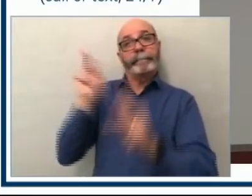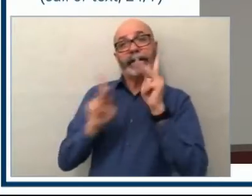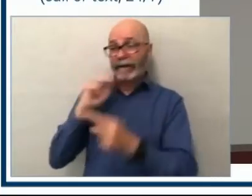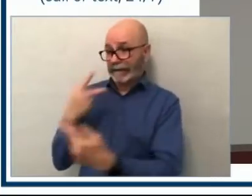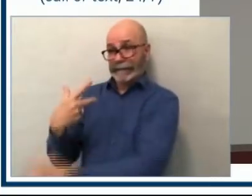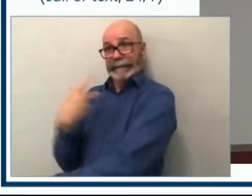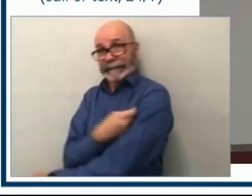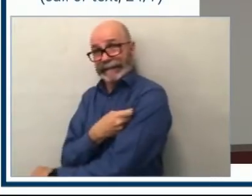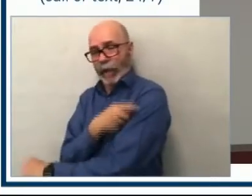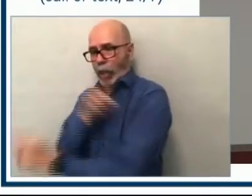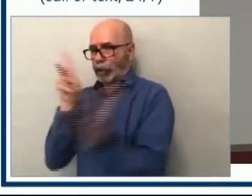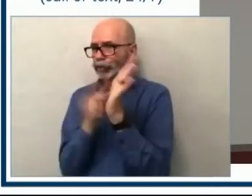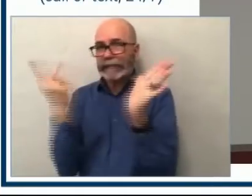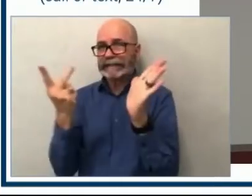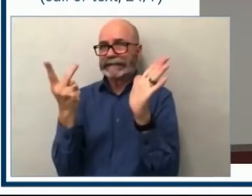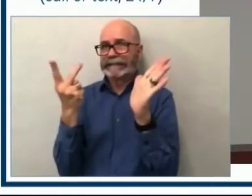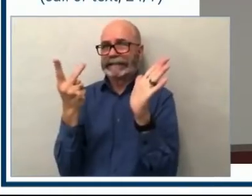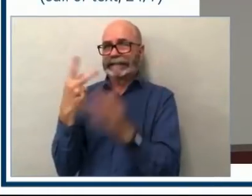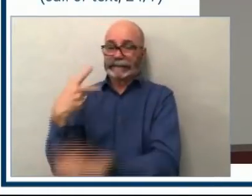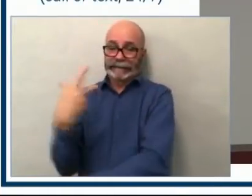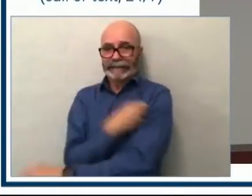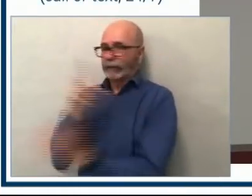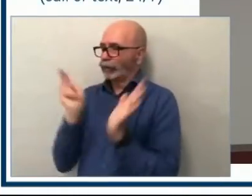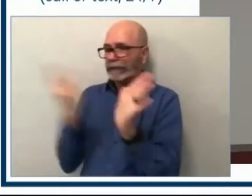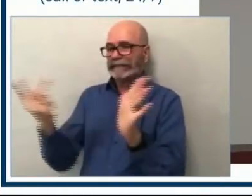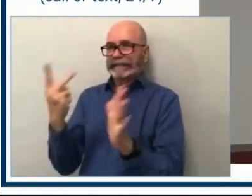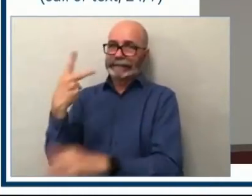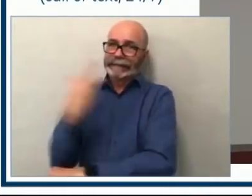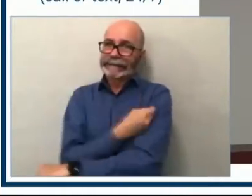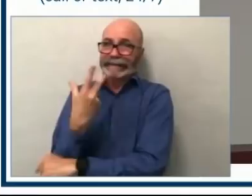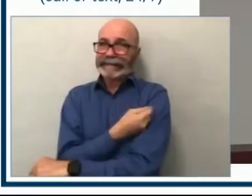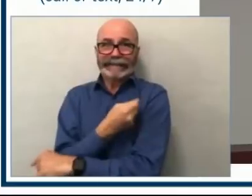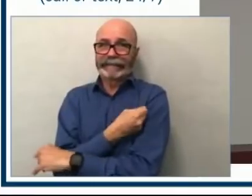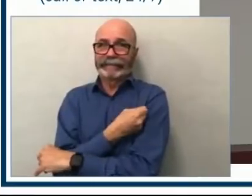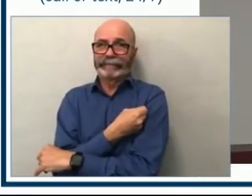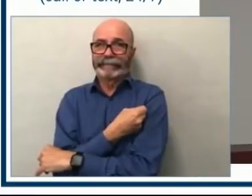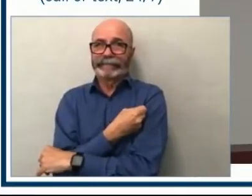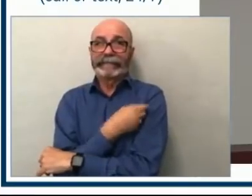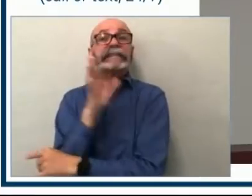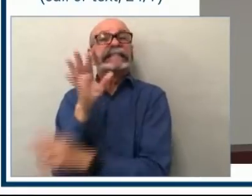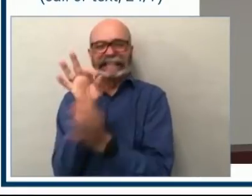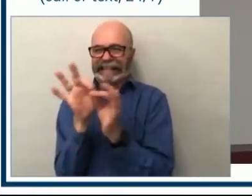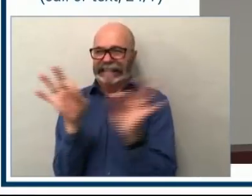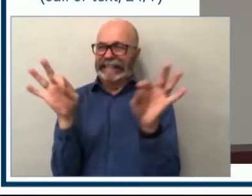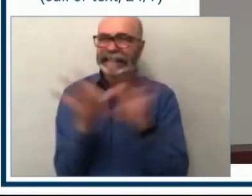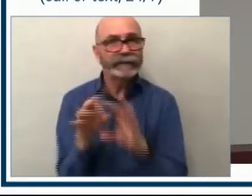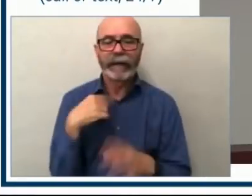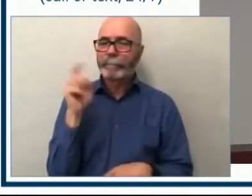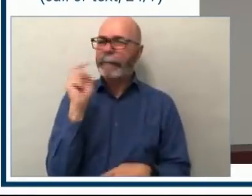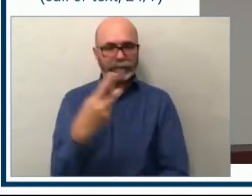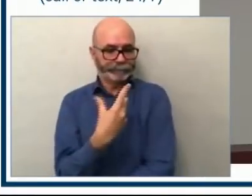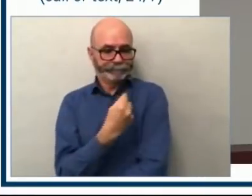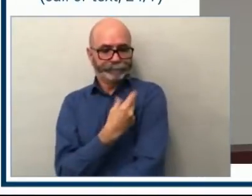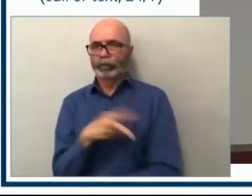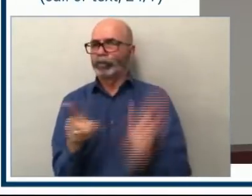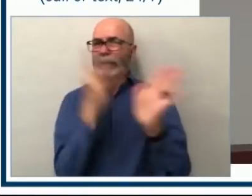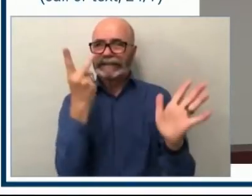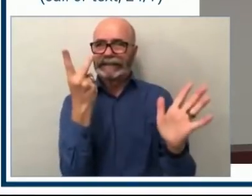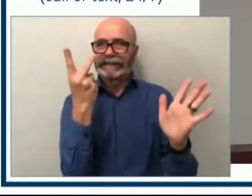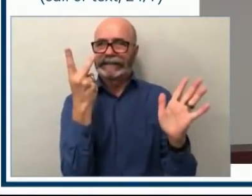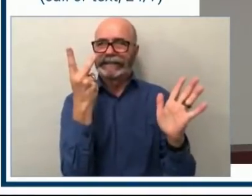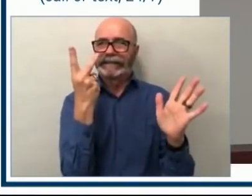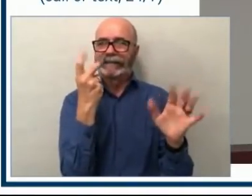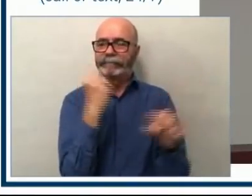as they can, because it's the 2 doses that we know there's the evidence of a reassurance of the